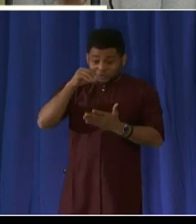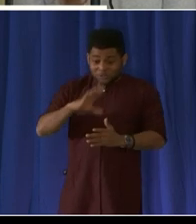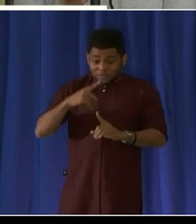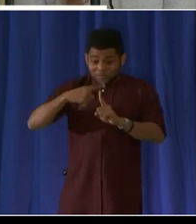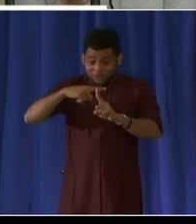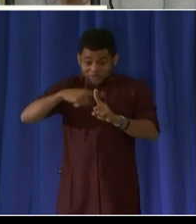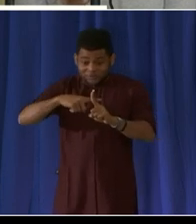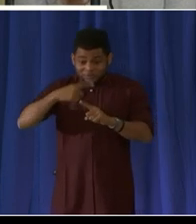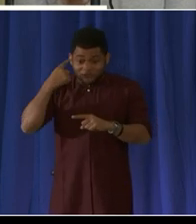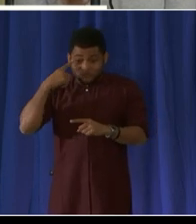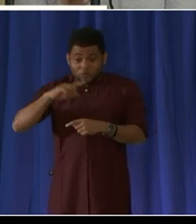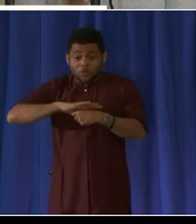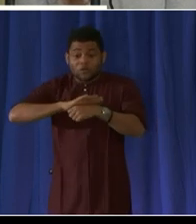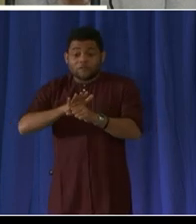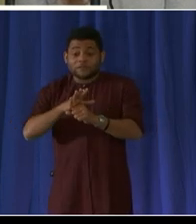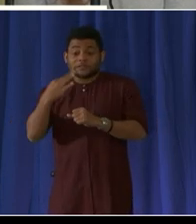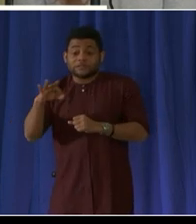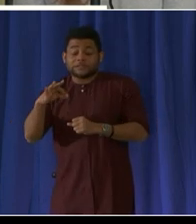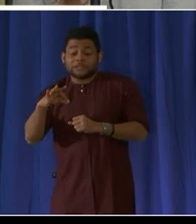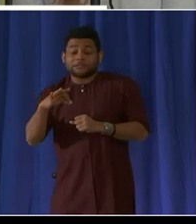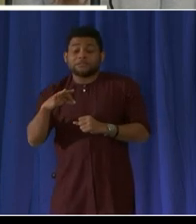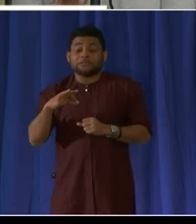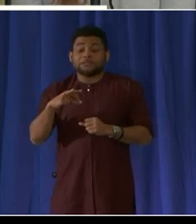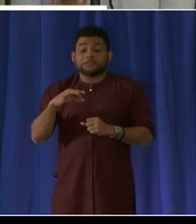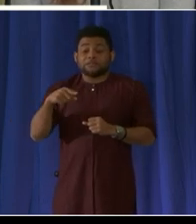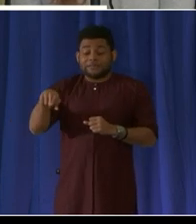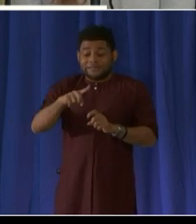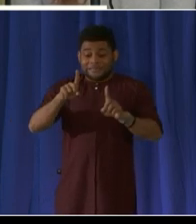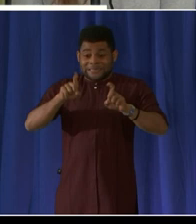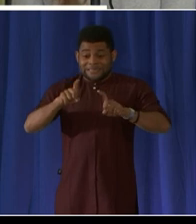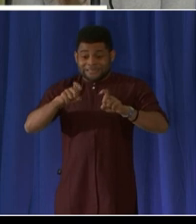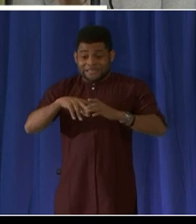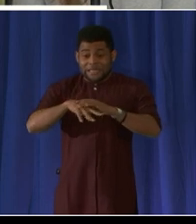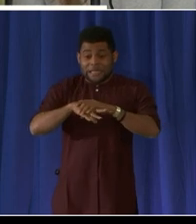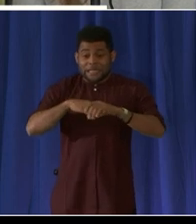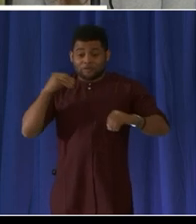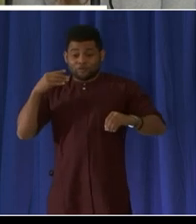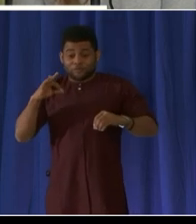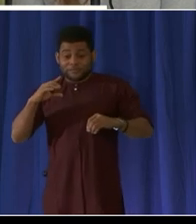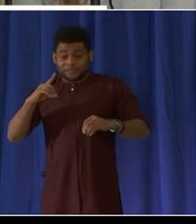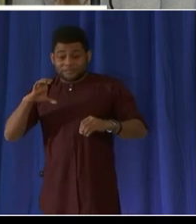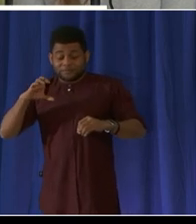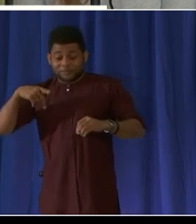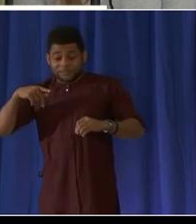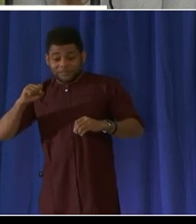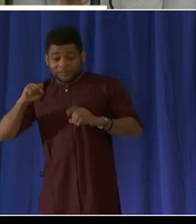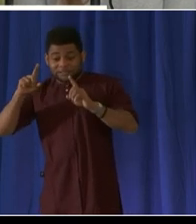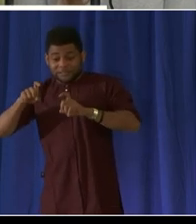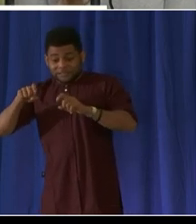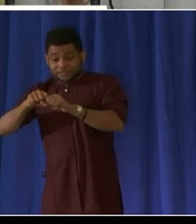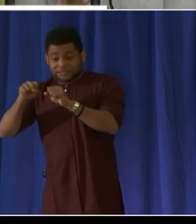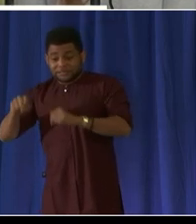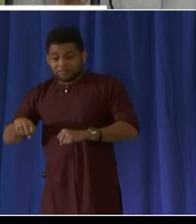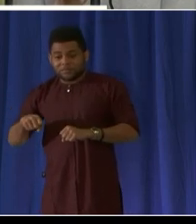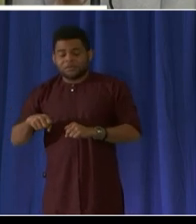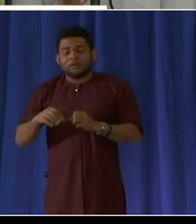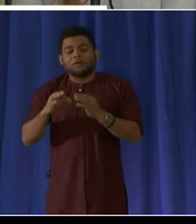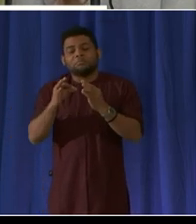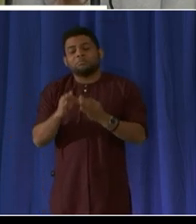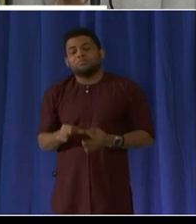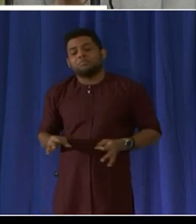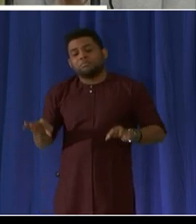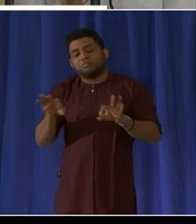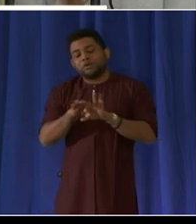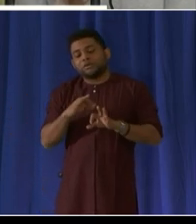for COVID-19, and this test has been done outside of the DCPS school testing system, it is very important